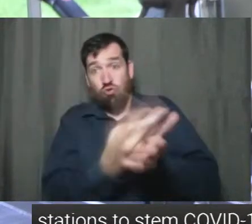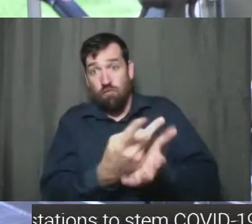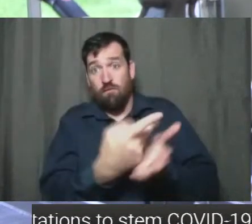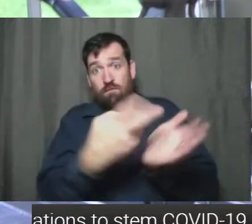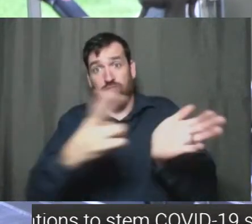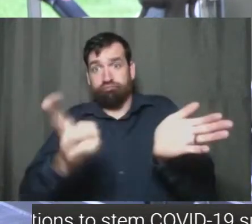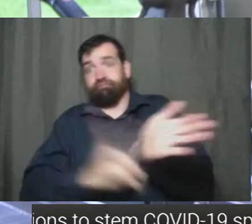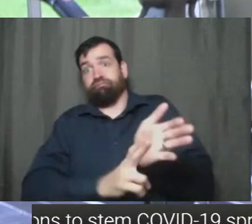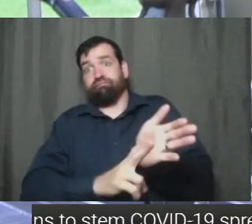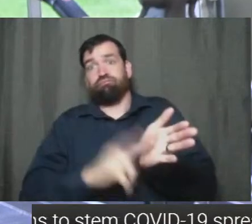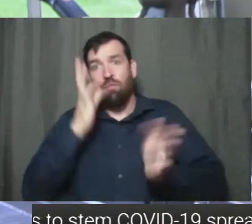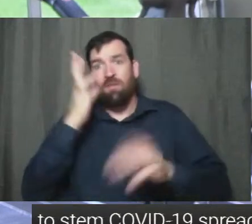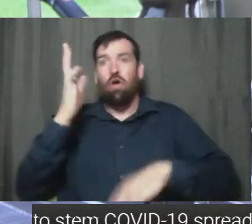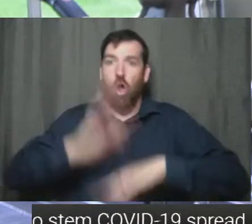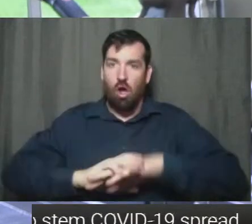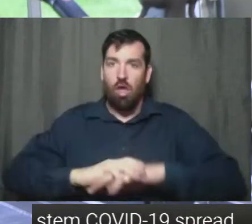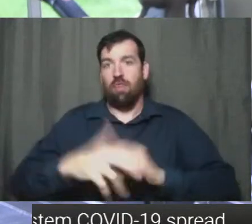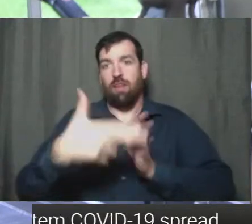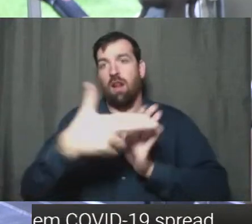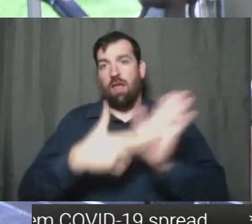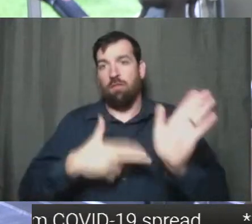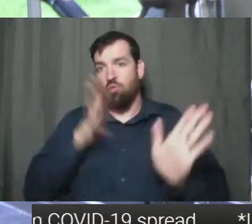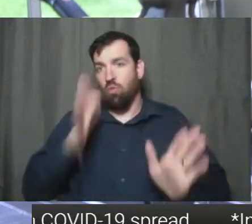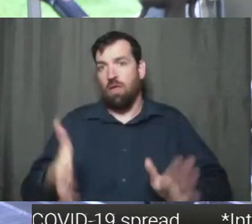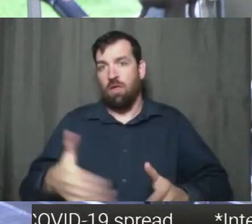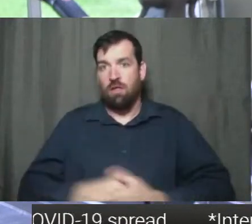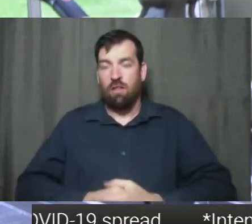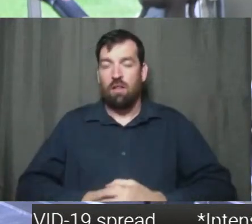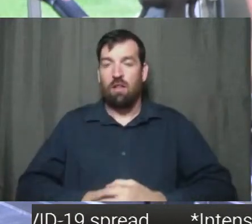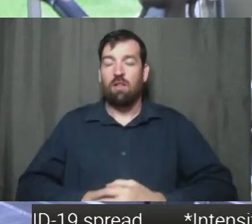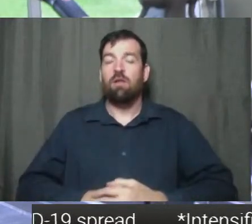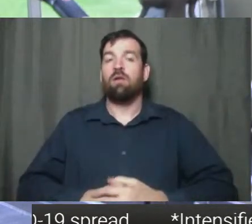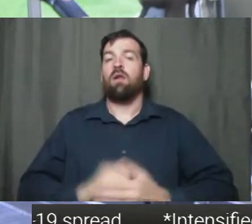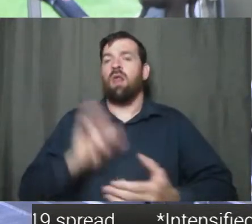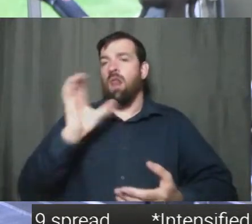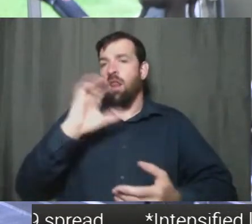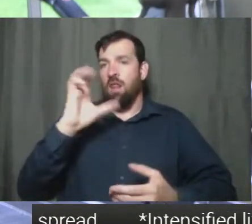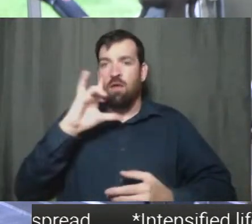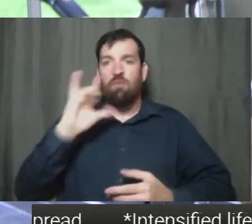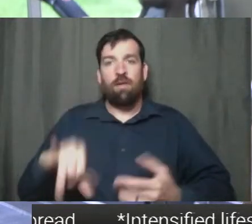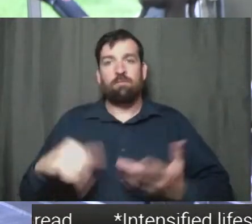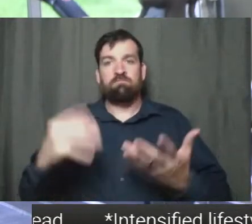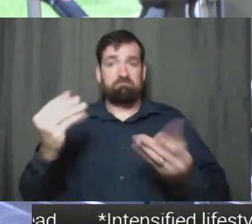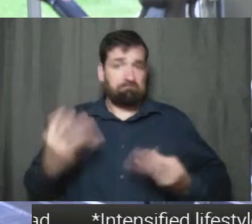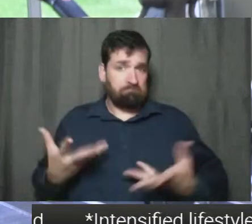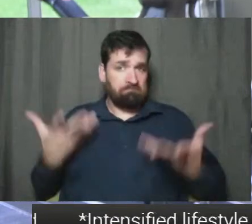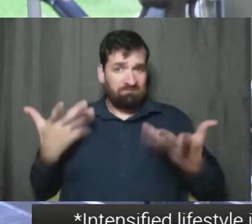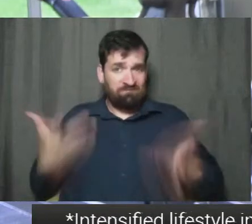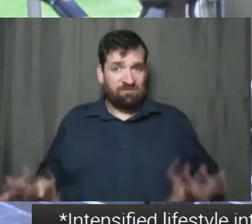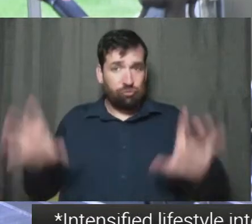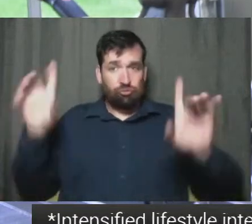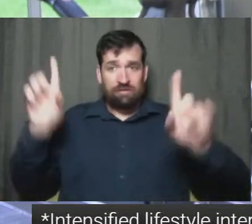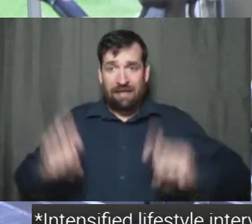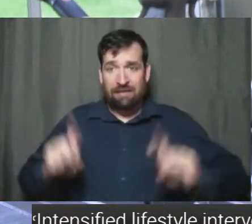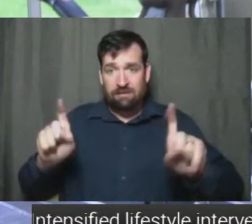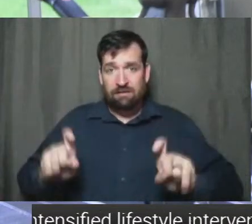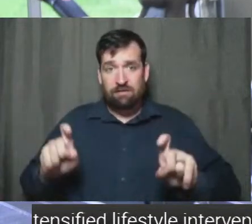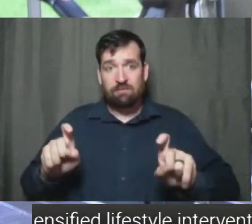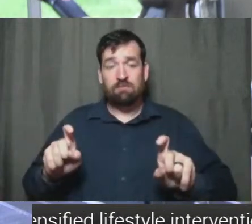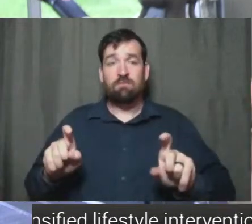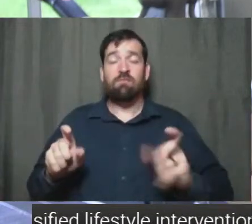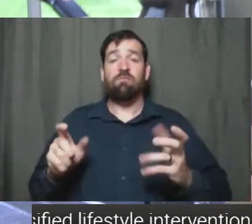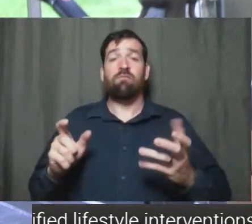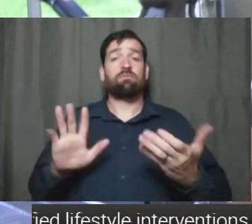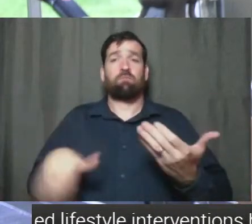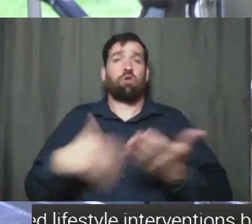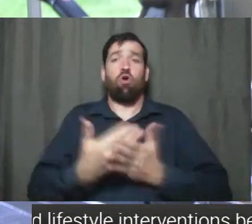going to put it right there on the bottle. And so that's something you're going to be looking for, because it just tells us that it's been tested and that all the ingredients are going